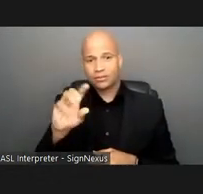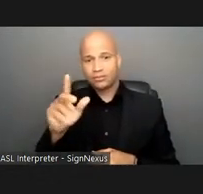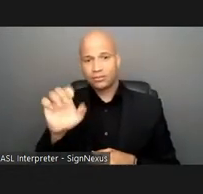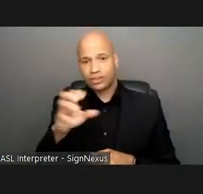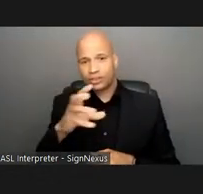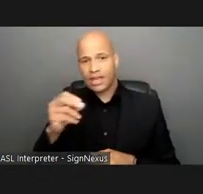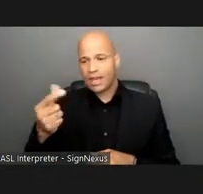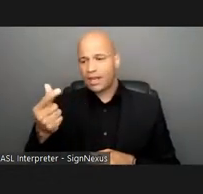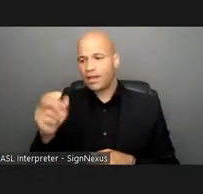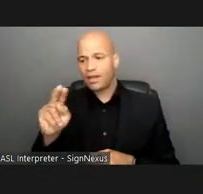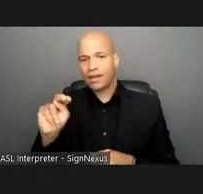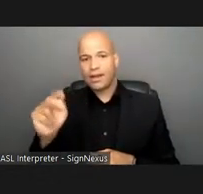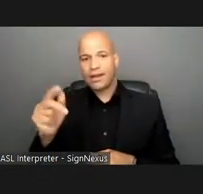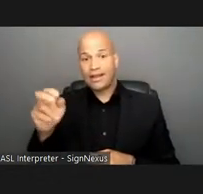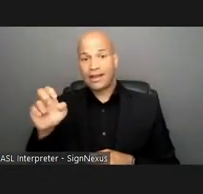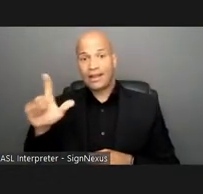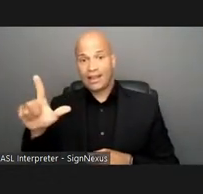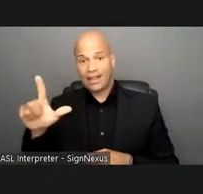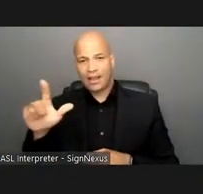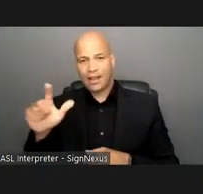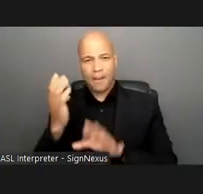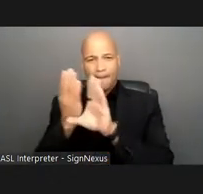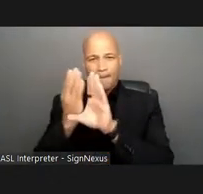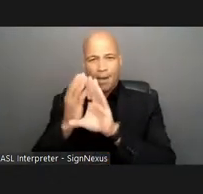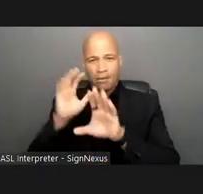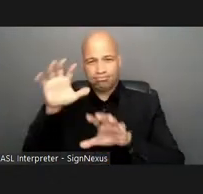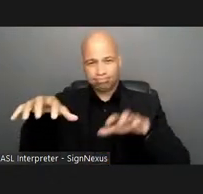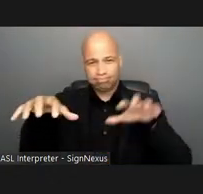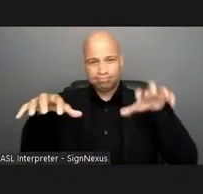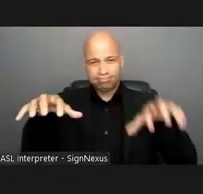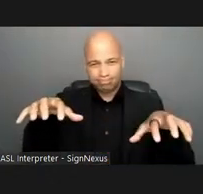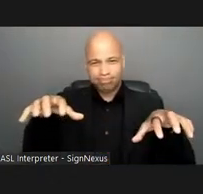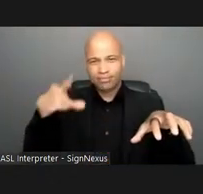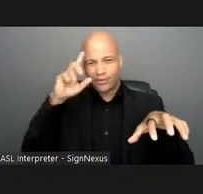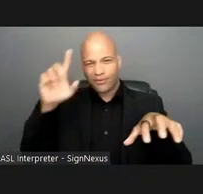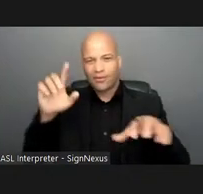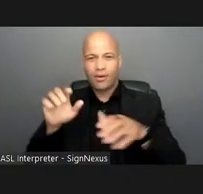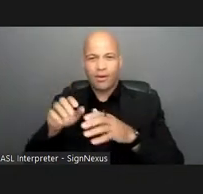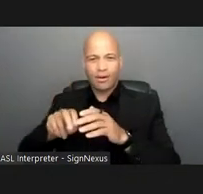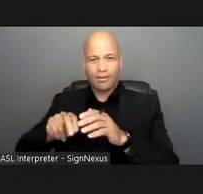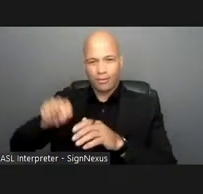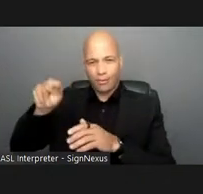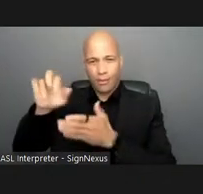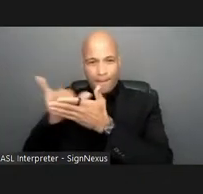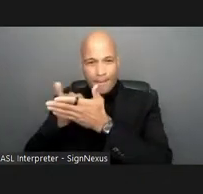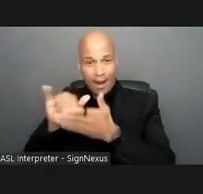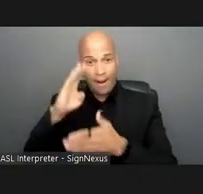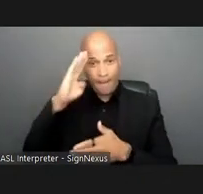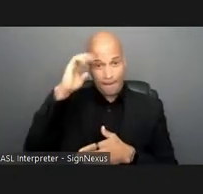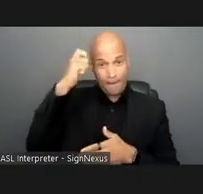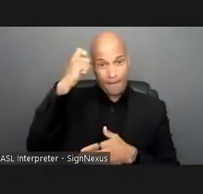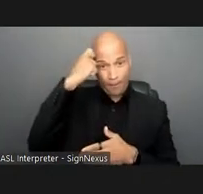in and serving primarily environmental justice communities in Upper Manhattan and the Bronx when electric buses are received in mta's next major